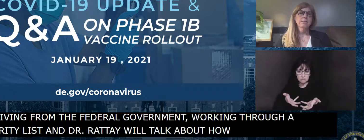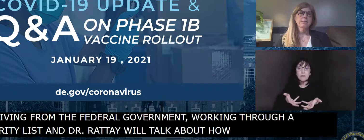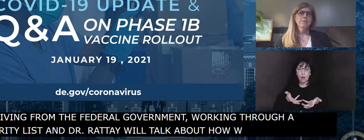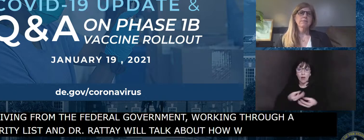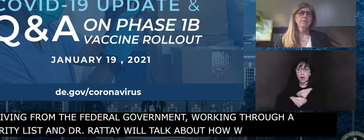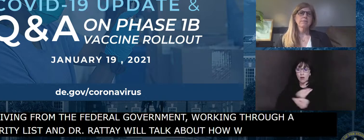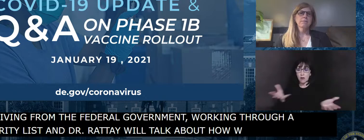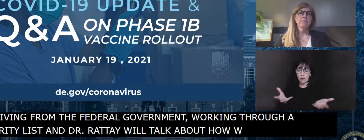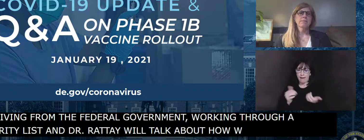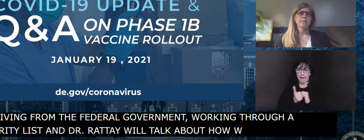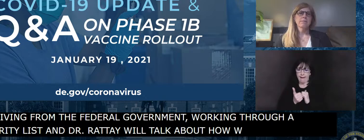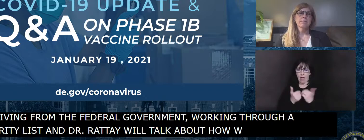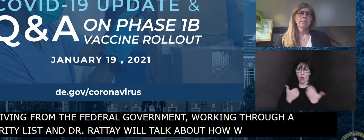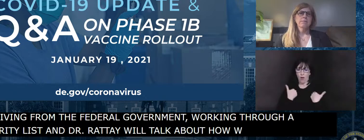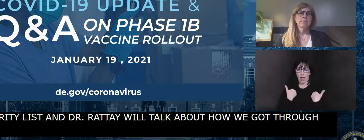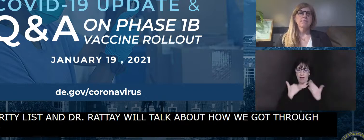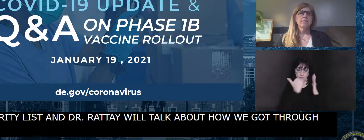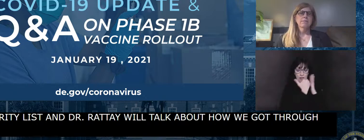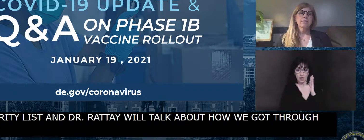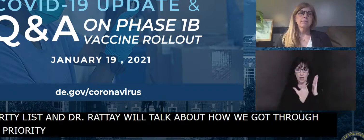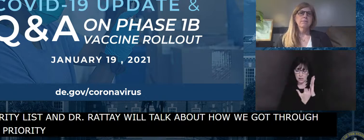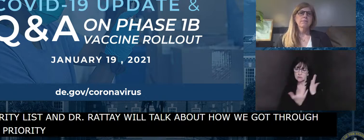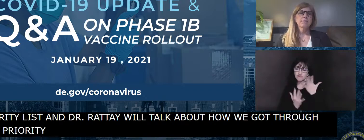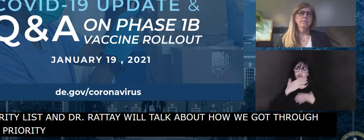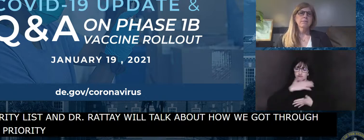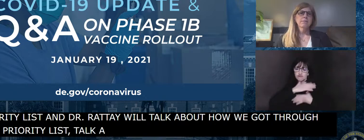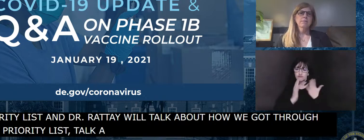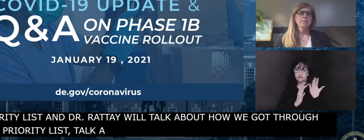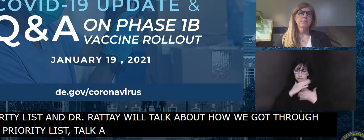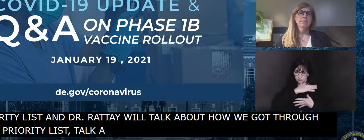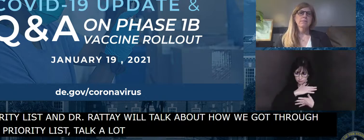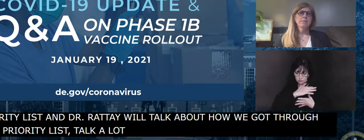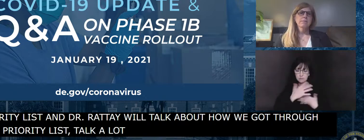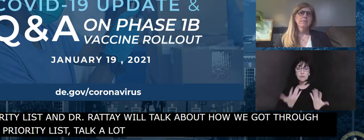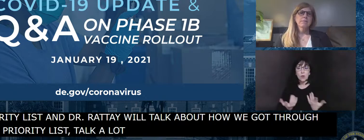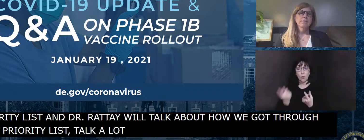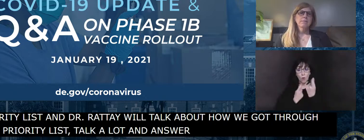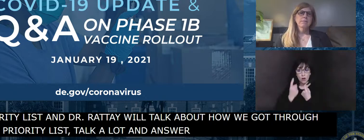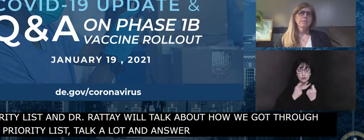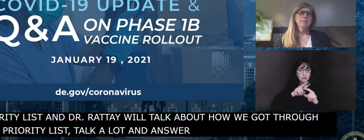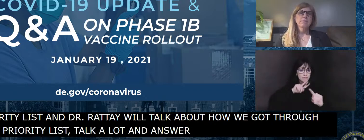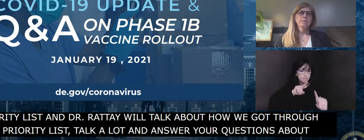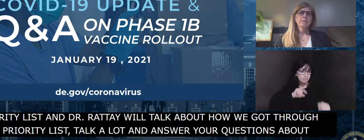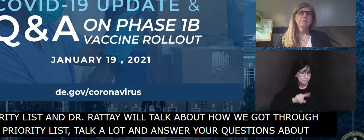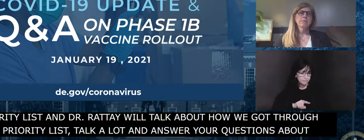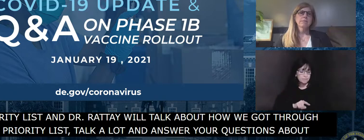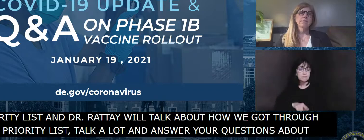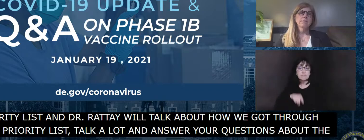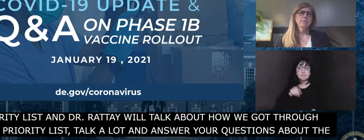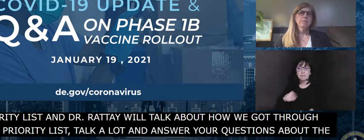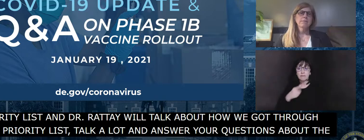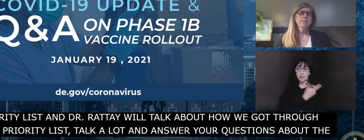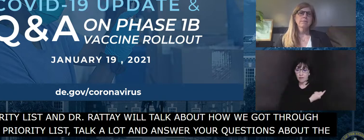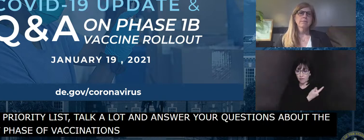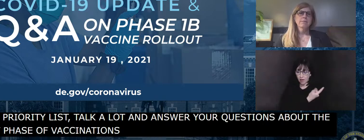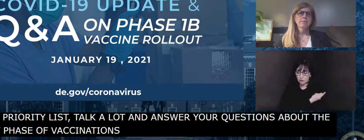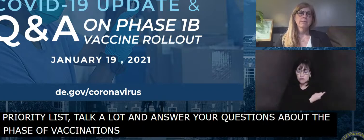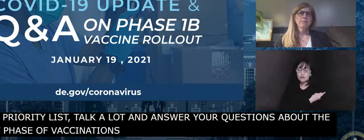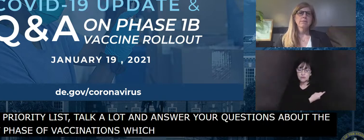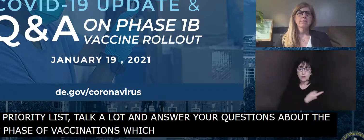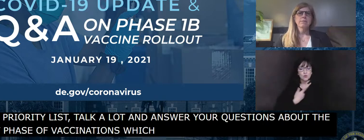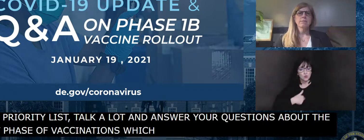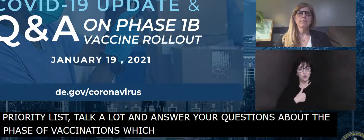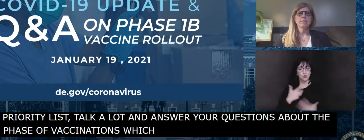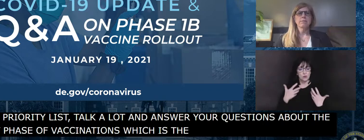talk a little bit, a lot, and answer your questions about the next phase of vaccinations, which is to go on to what we call